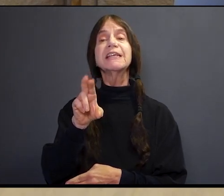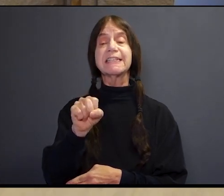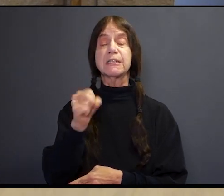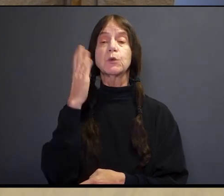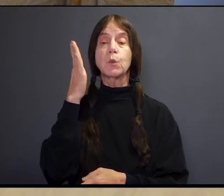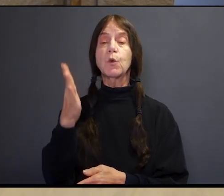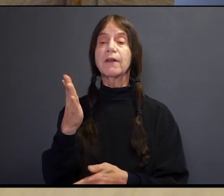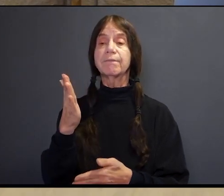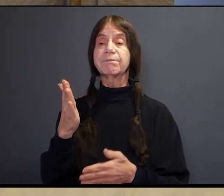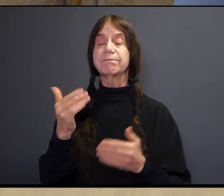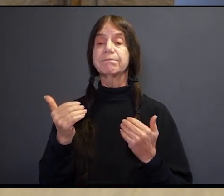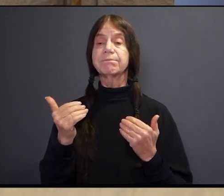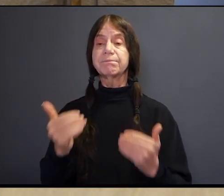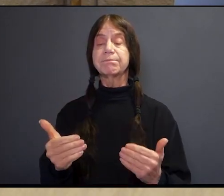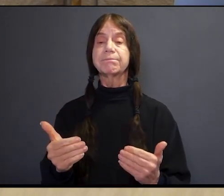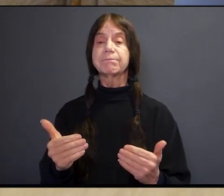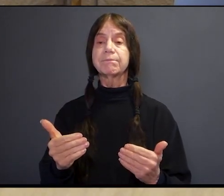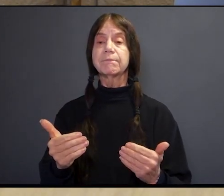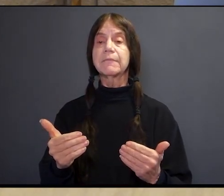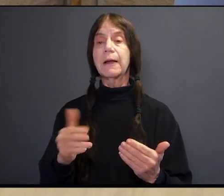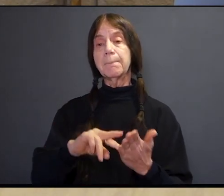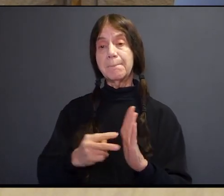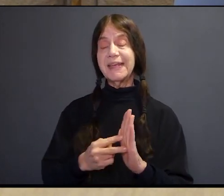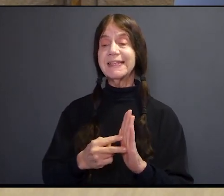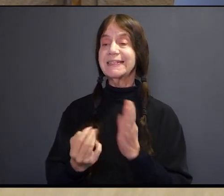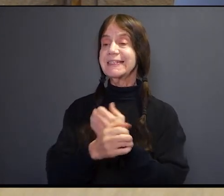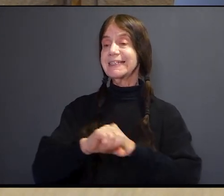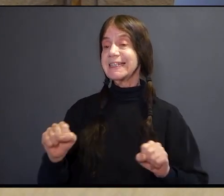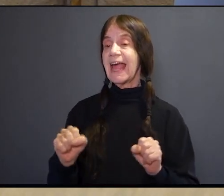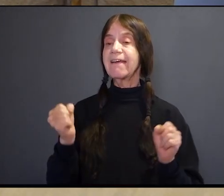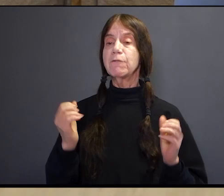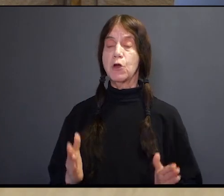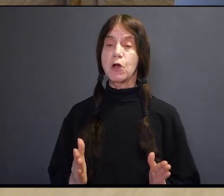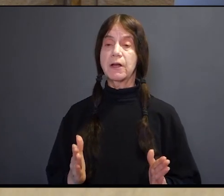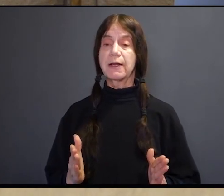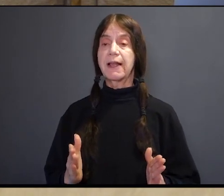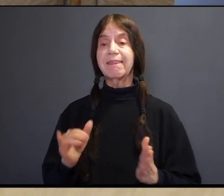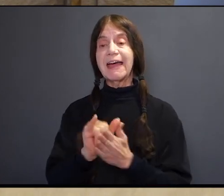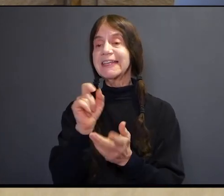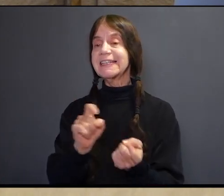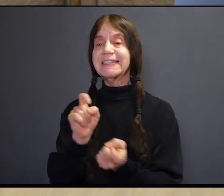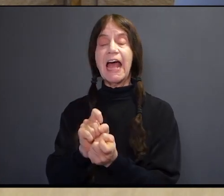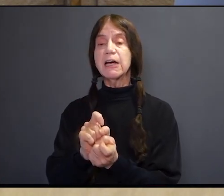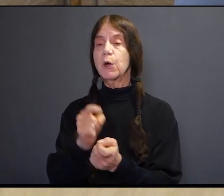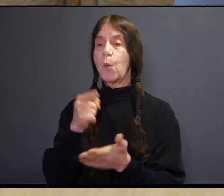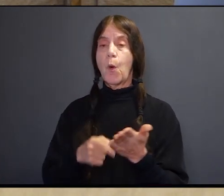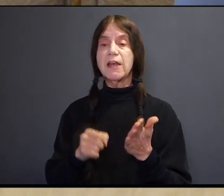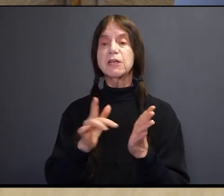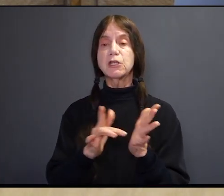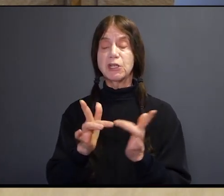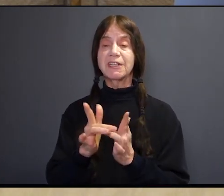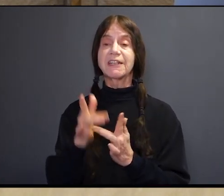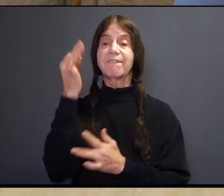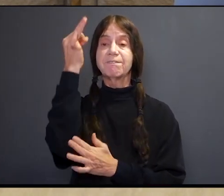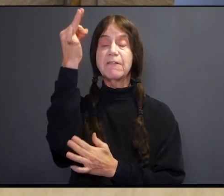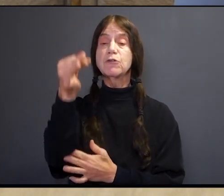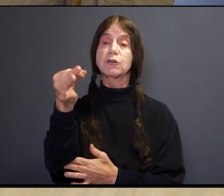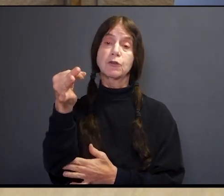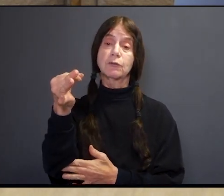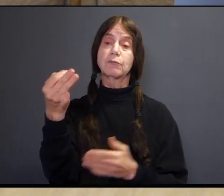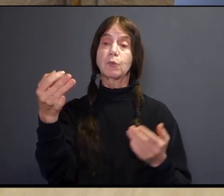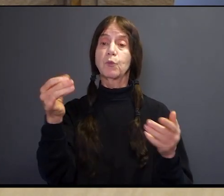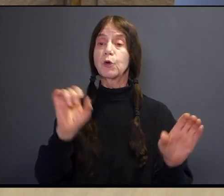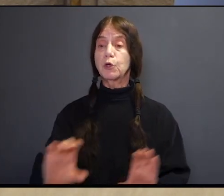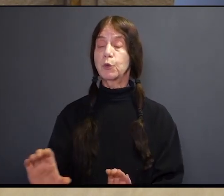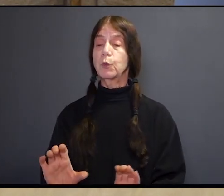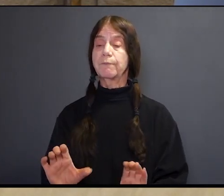people. Jesus, after all, means Savior. And that is exactly what he would do. He would save